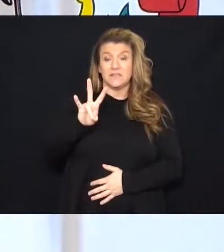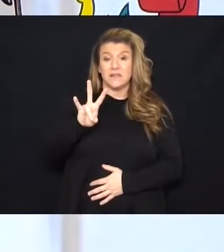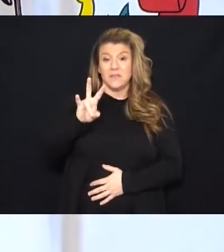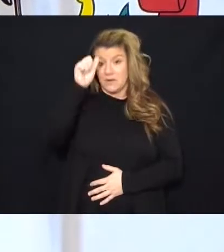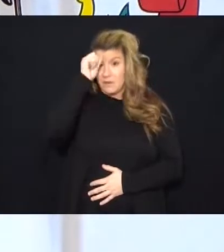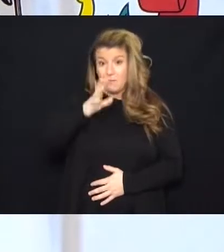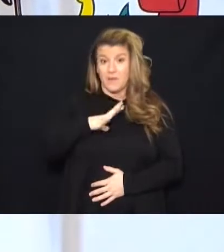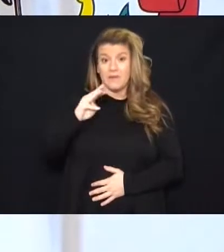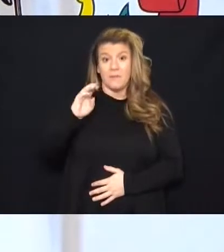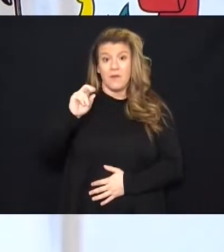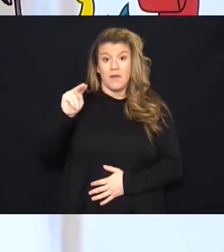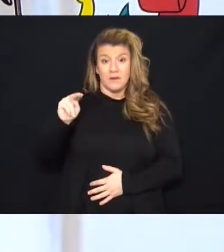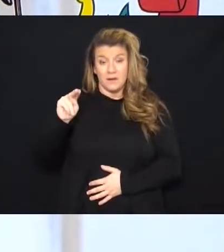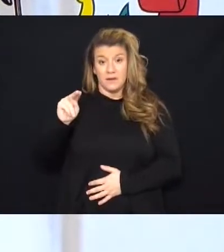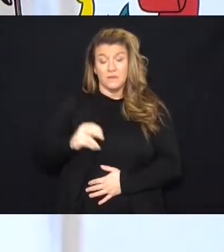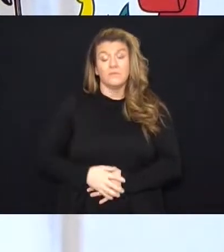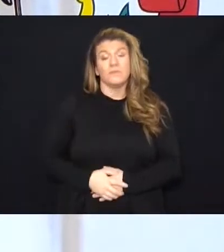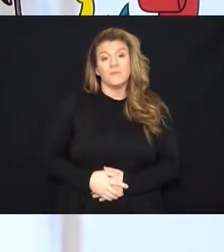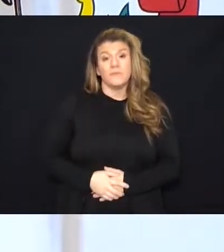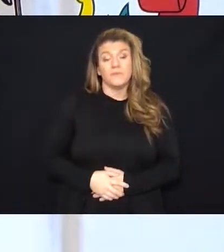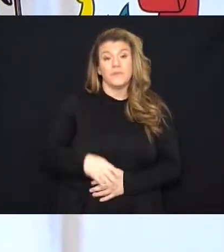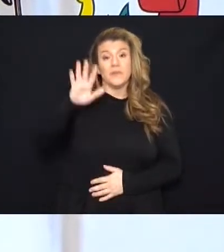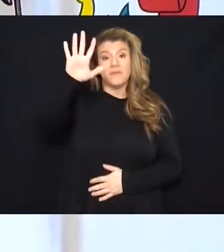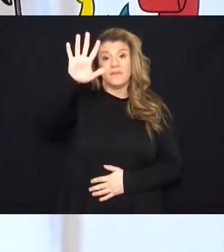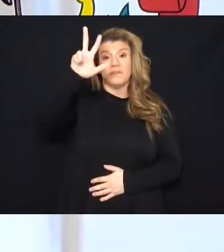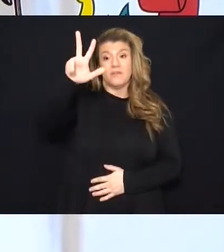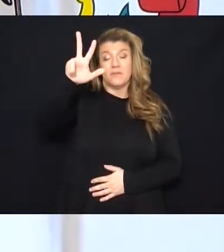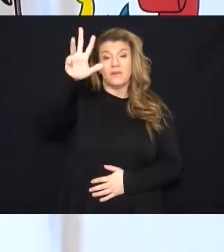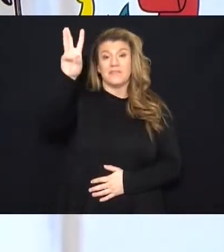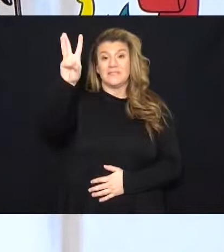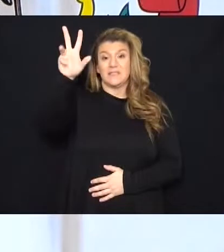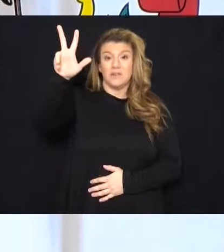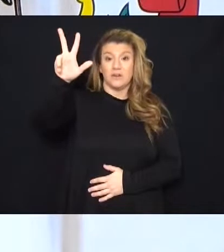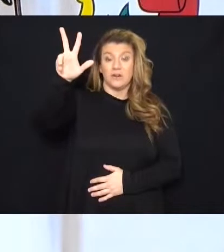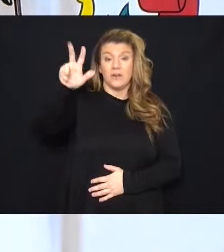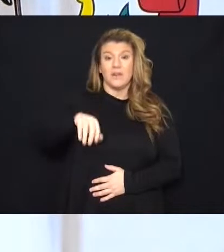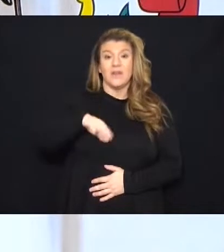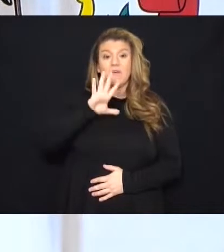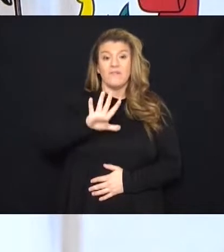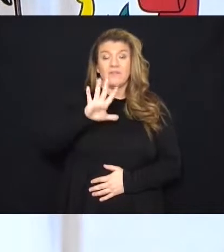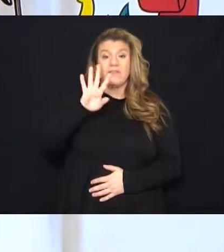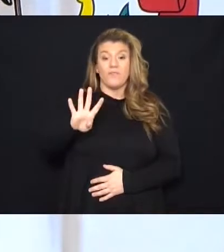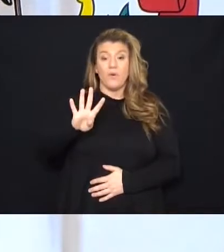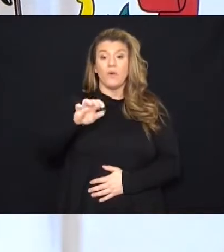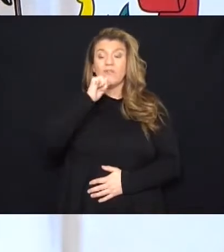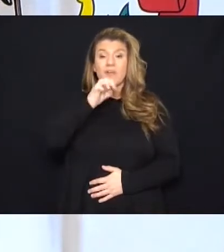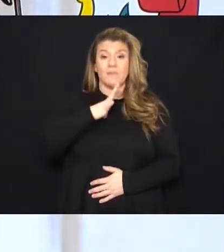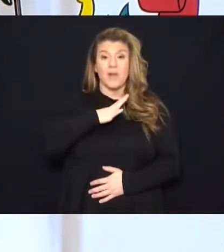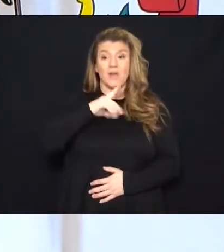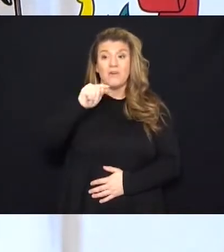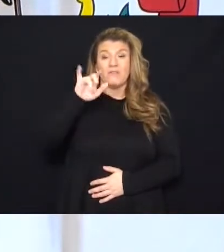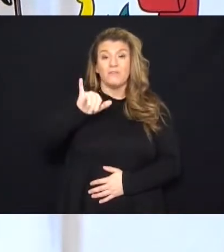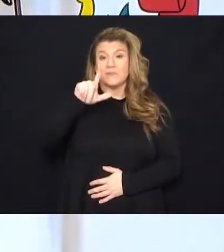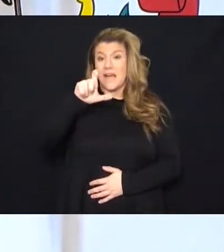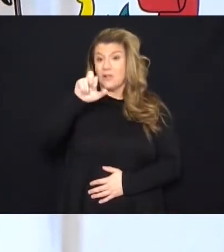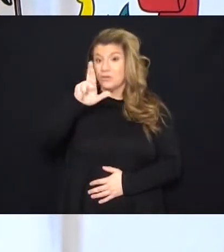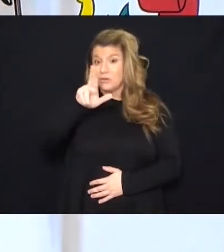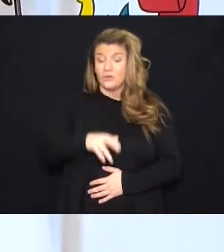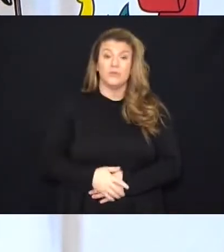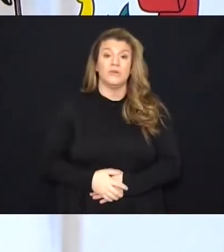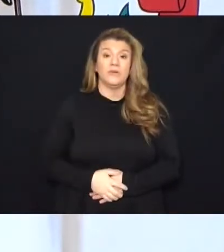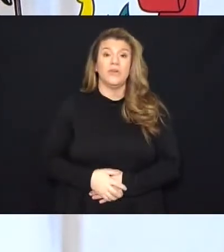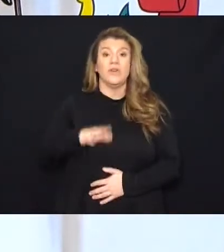67-year-old male from Monongahelia County. The 5,363rd death, a 54-year-old female from Tyler County.